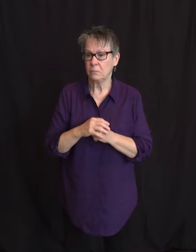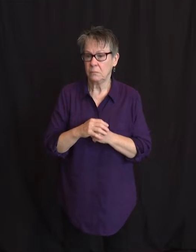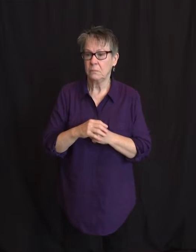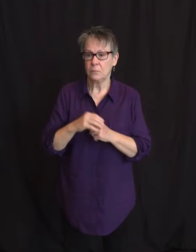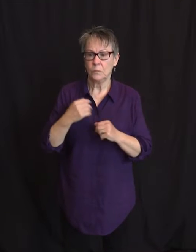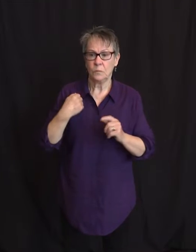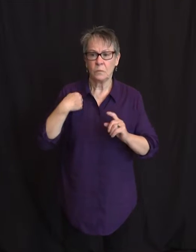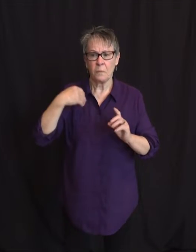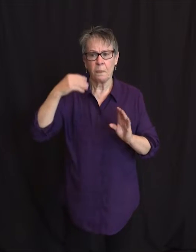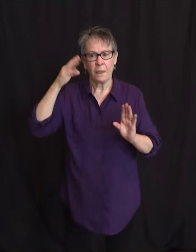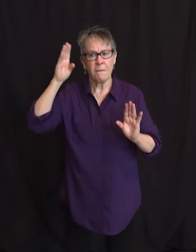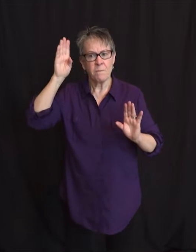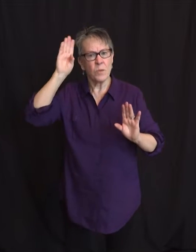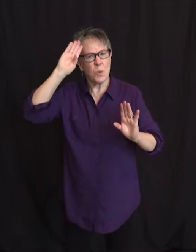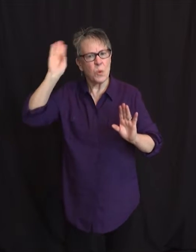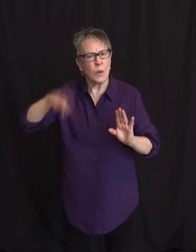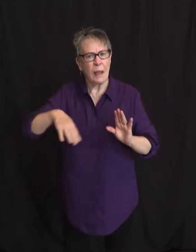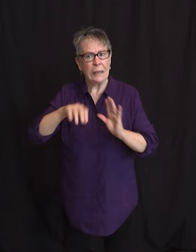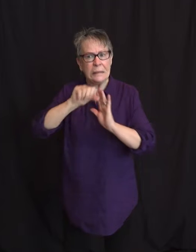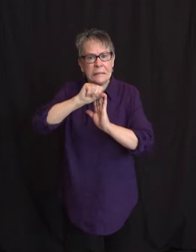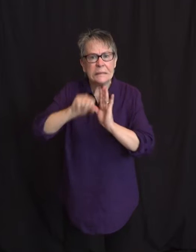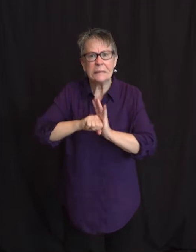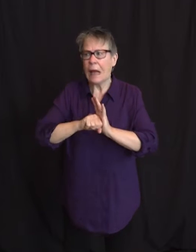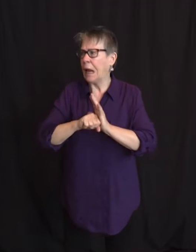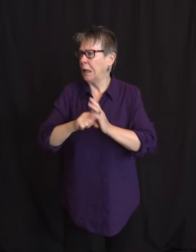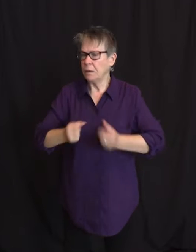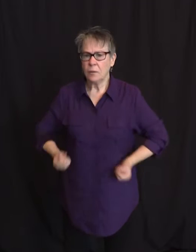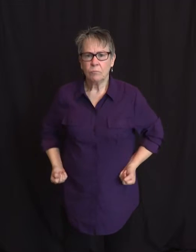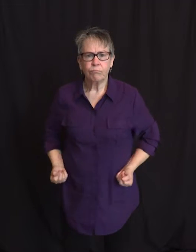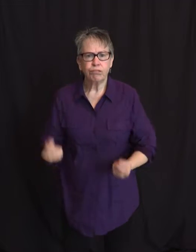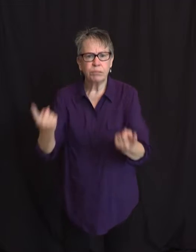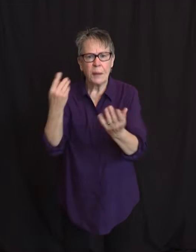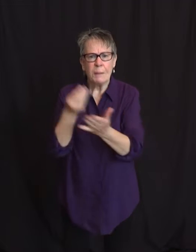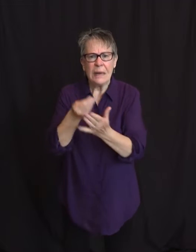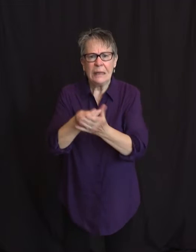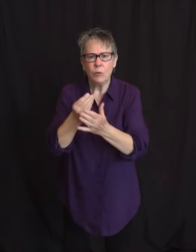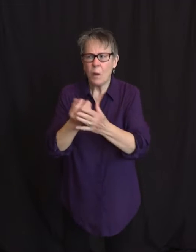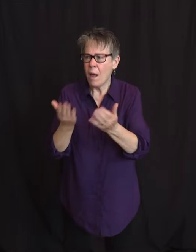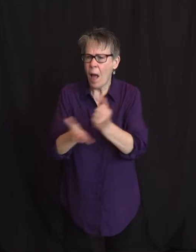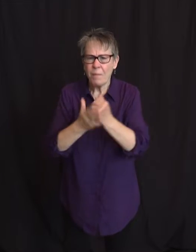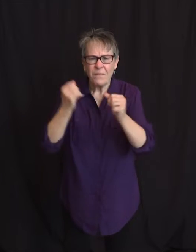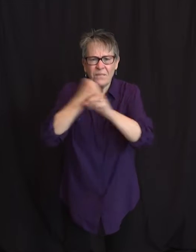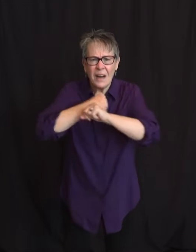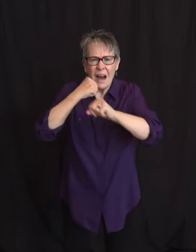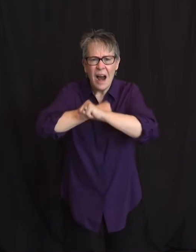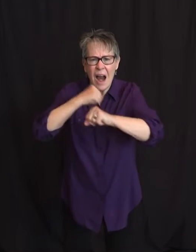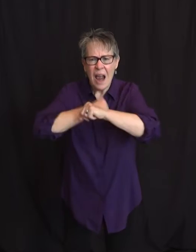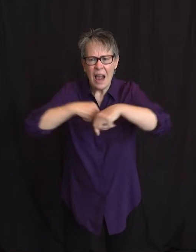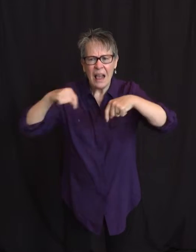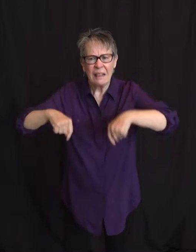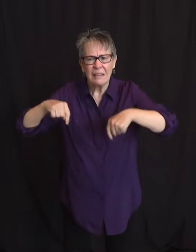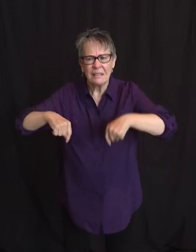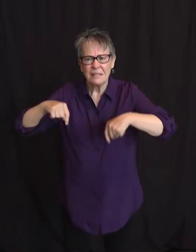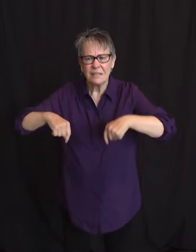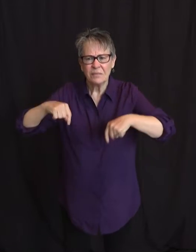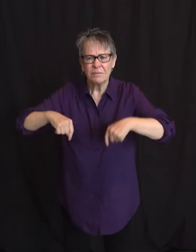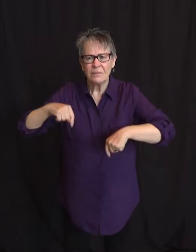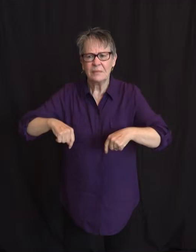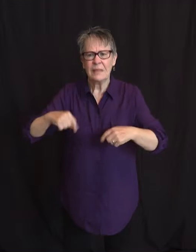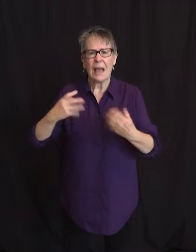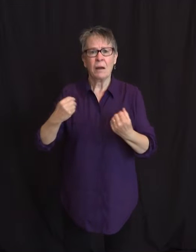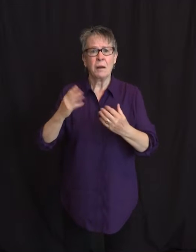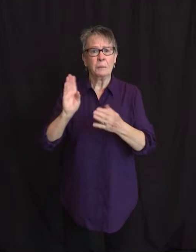this disease, but that they would be seeing a dramatic loss in revenue for obvious reasons, because the economy